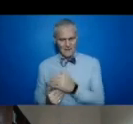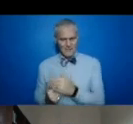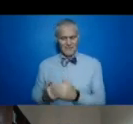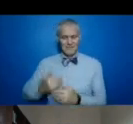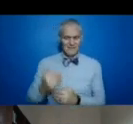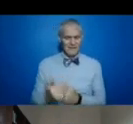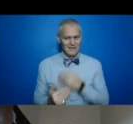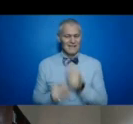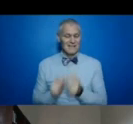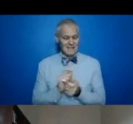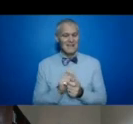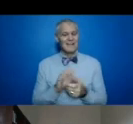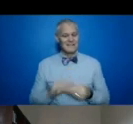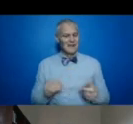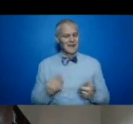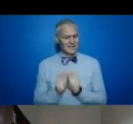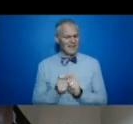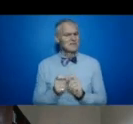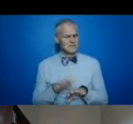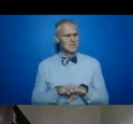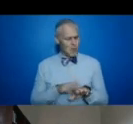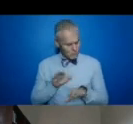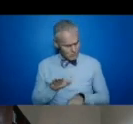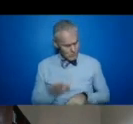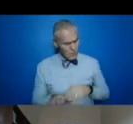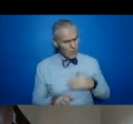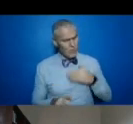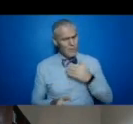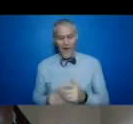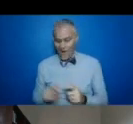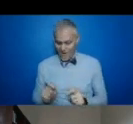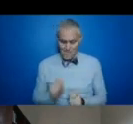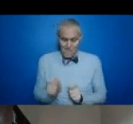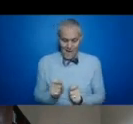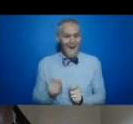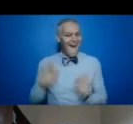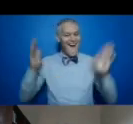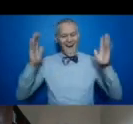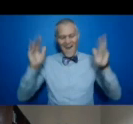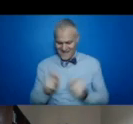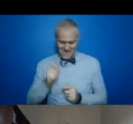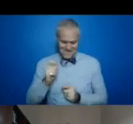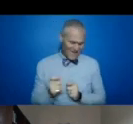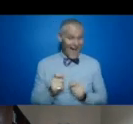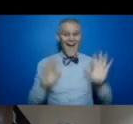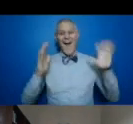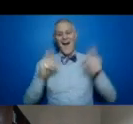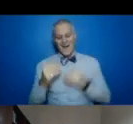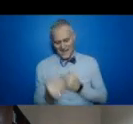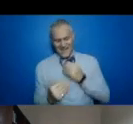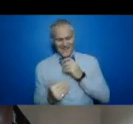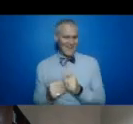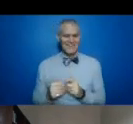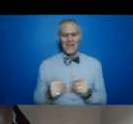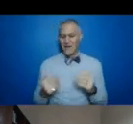narrative change is a slow process, you take time to celebrate the small and the large in terms of what you've done. When you name a new